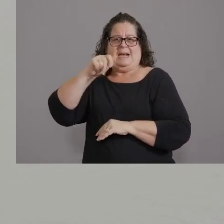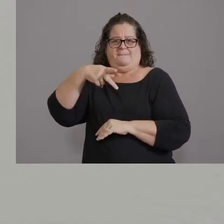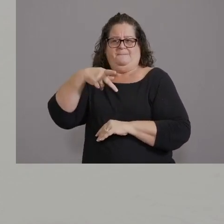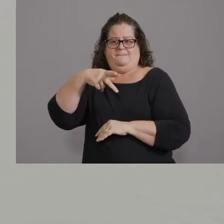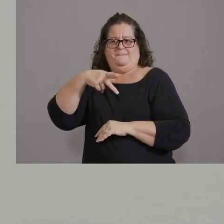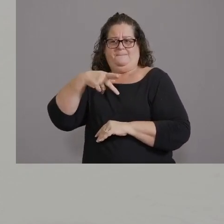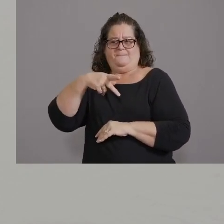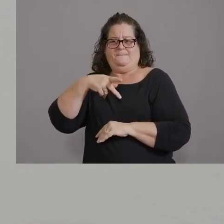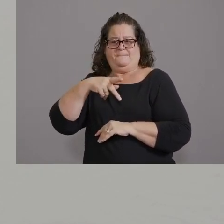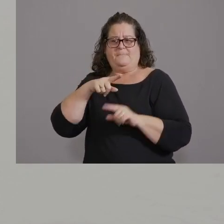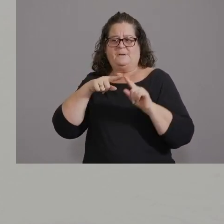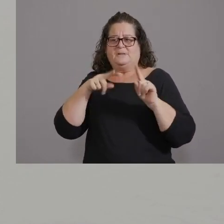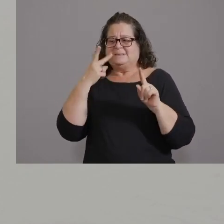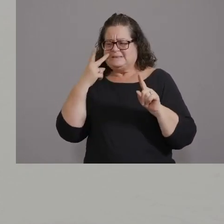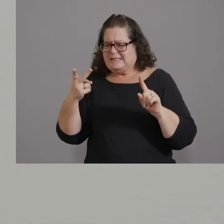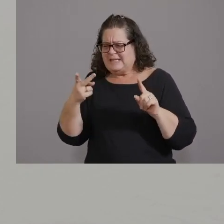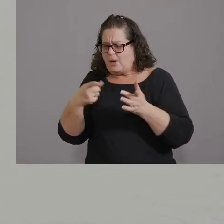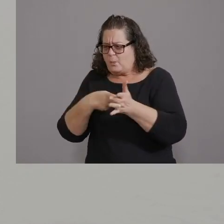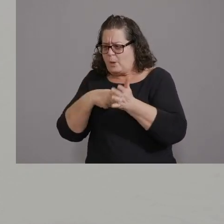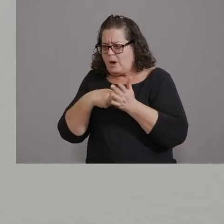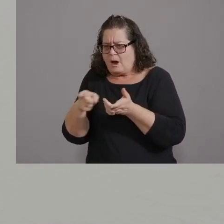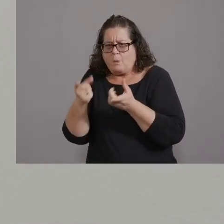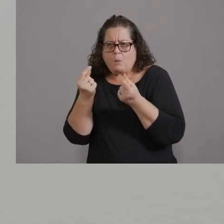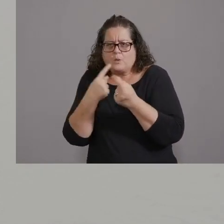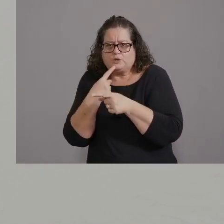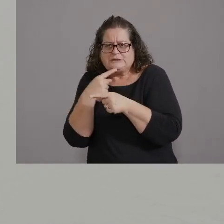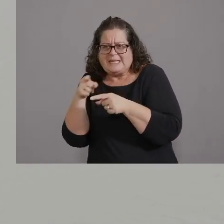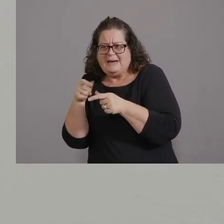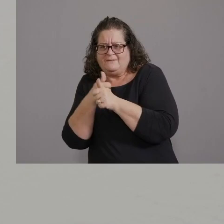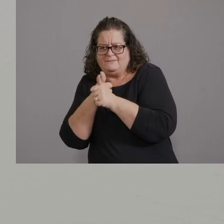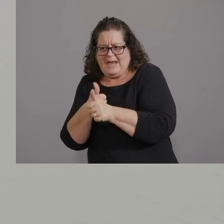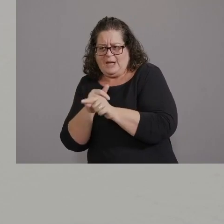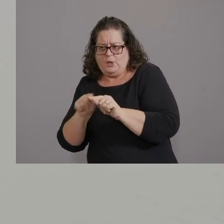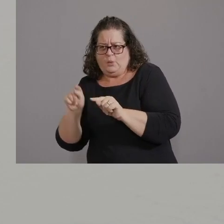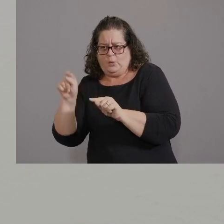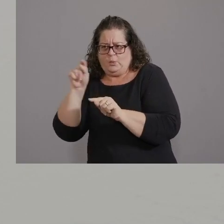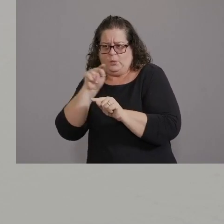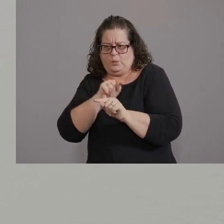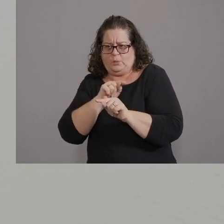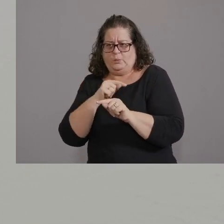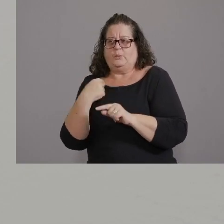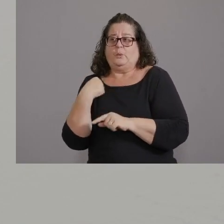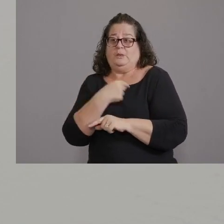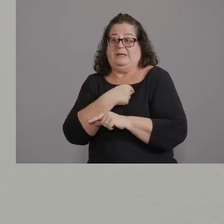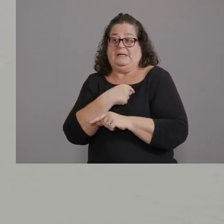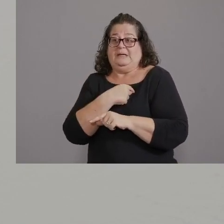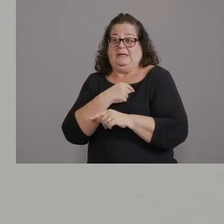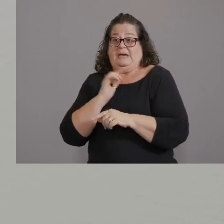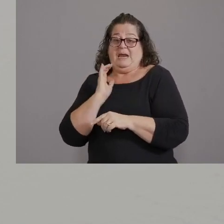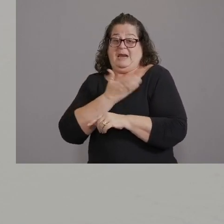requirements. At our pods, we would take anybody from any county if they're able to get an appointment.